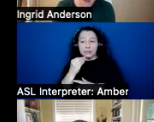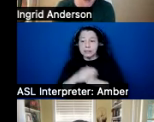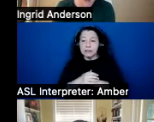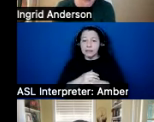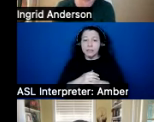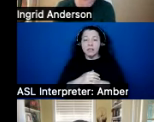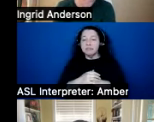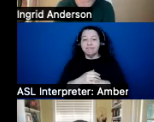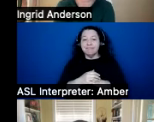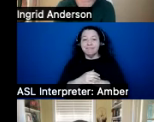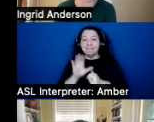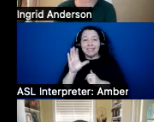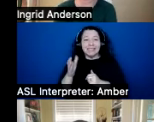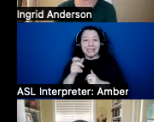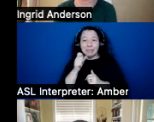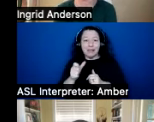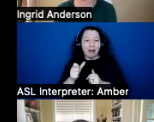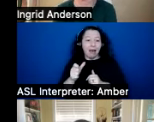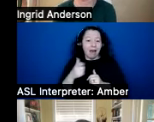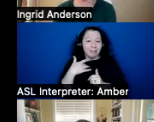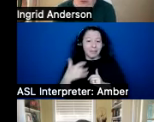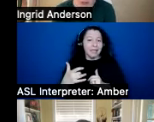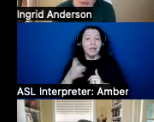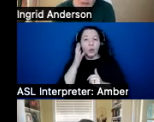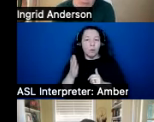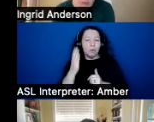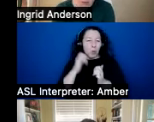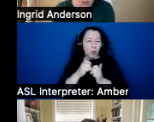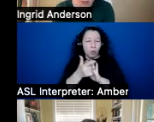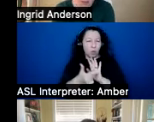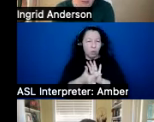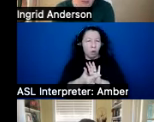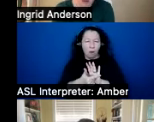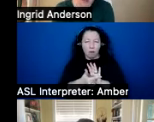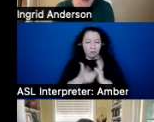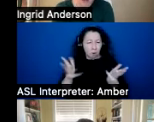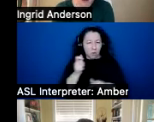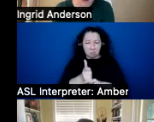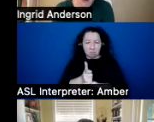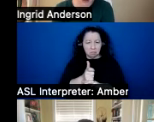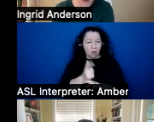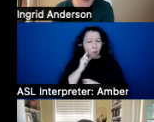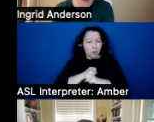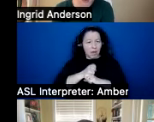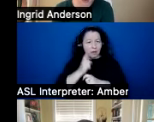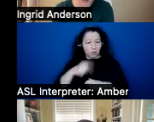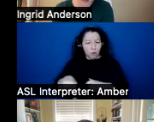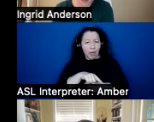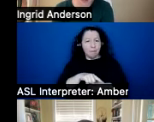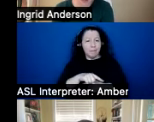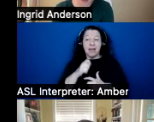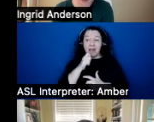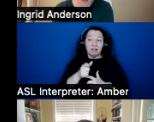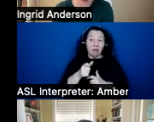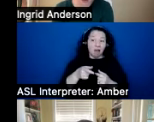It's unlikely that they will be familiar with the laws that are in place to protect them. And non-offending parents or caregivers also may not